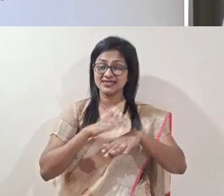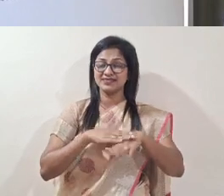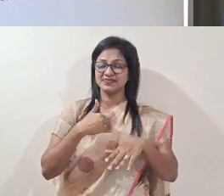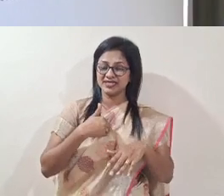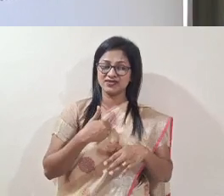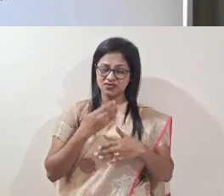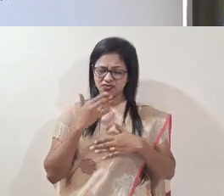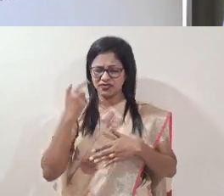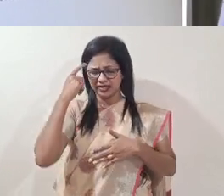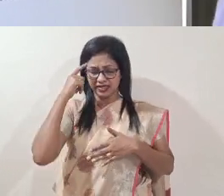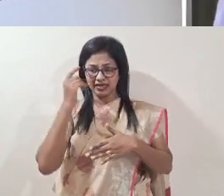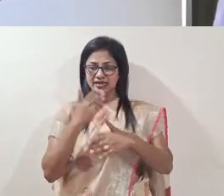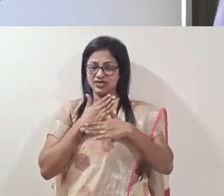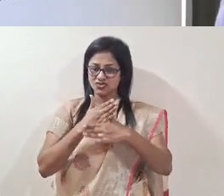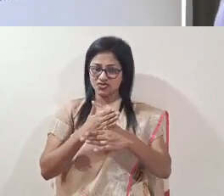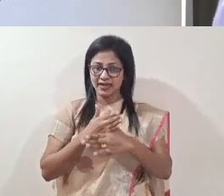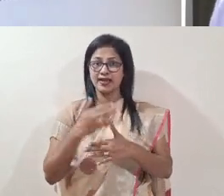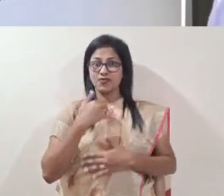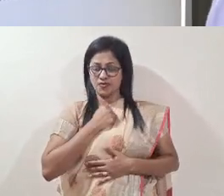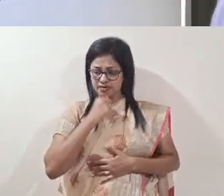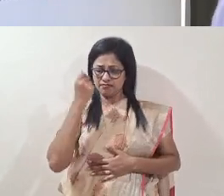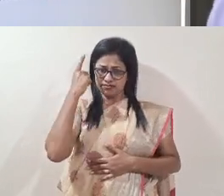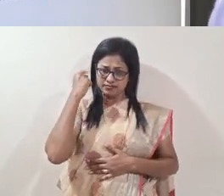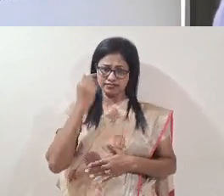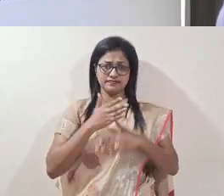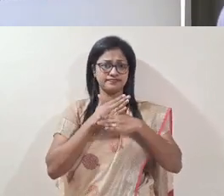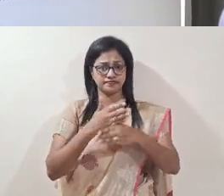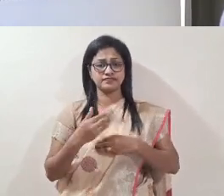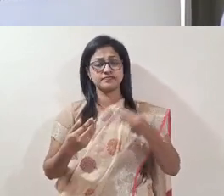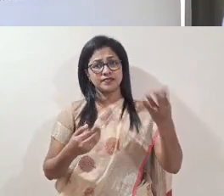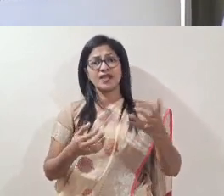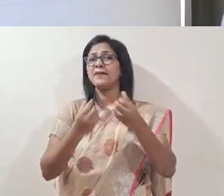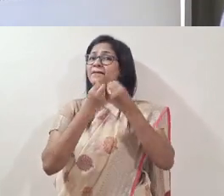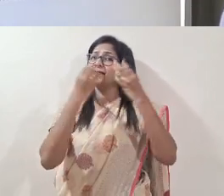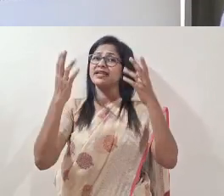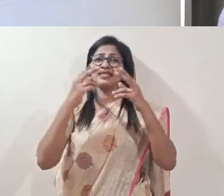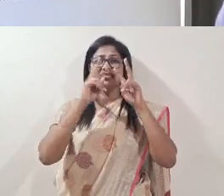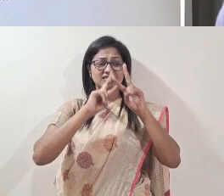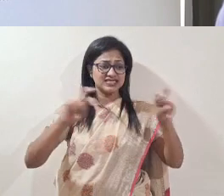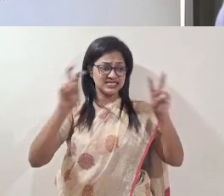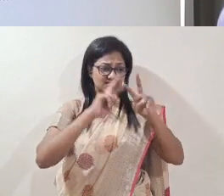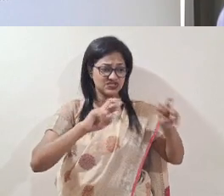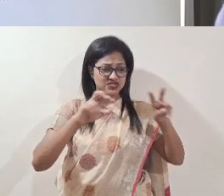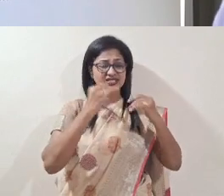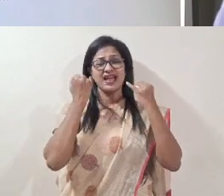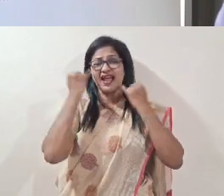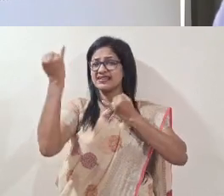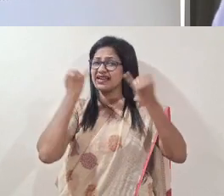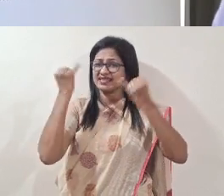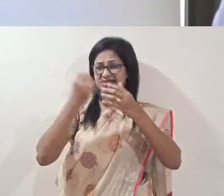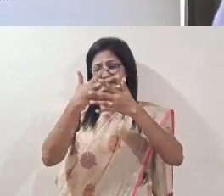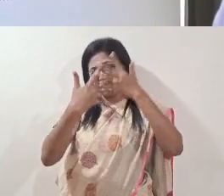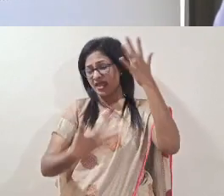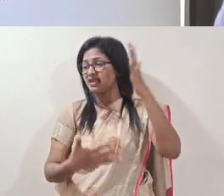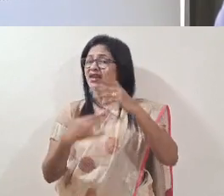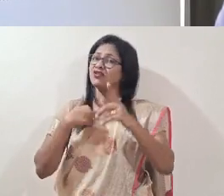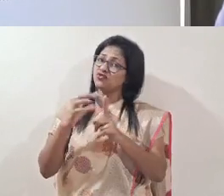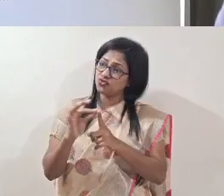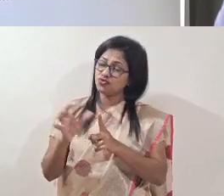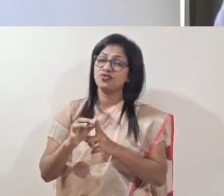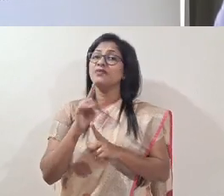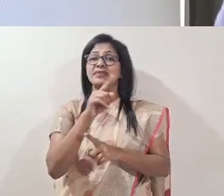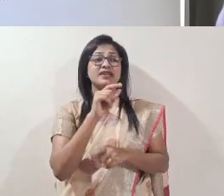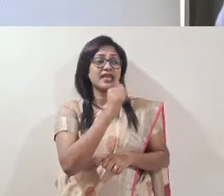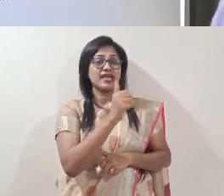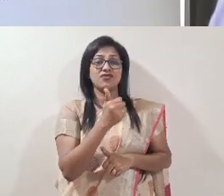of sharing my what you call understanding. Sometimes when a researcher comes with a lot of ideas, sir, we'll do that, I'll do that. I